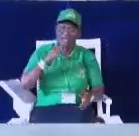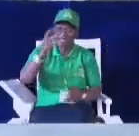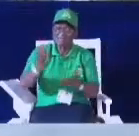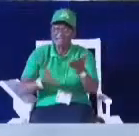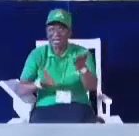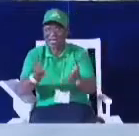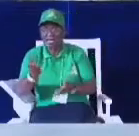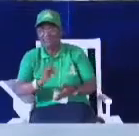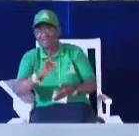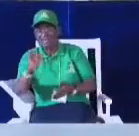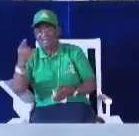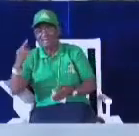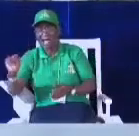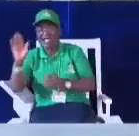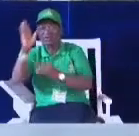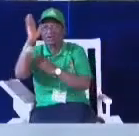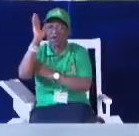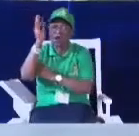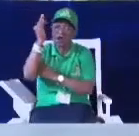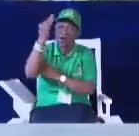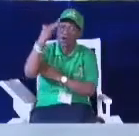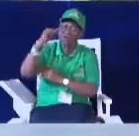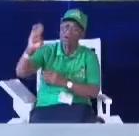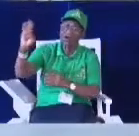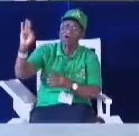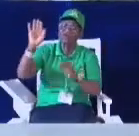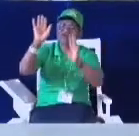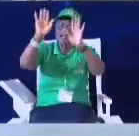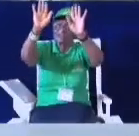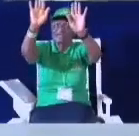Hallelujah, we are serving.